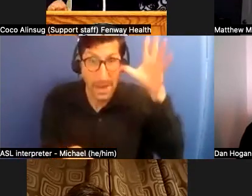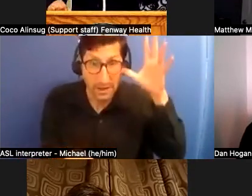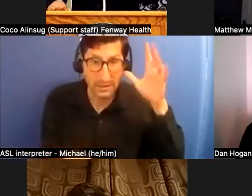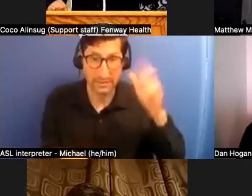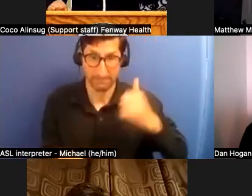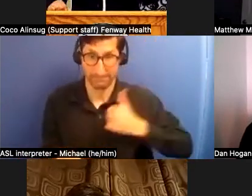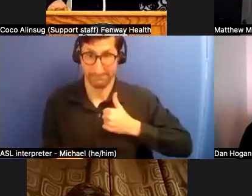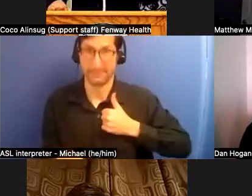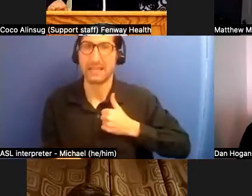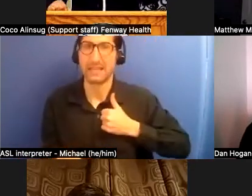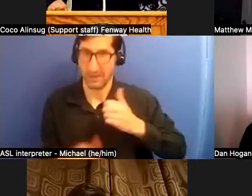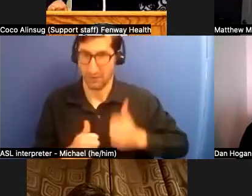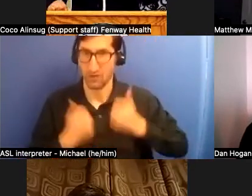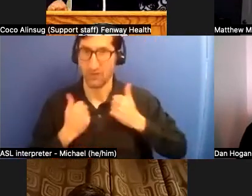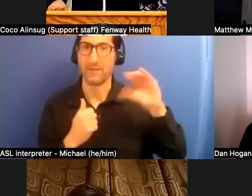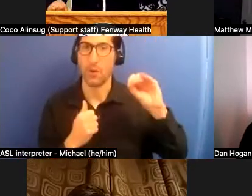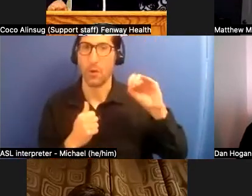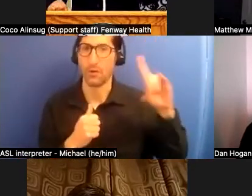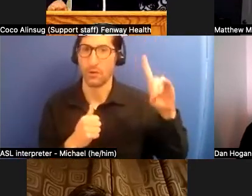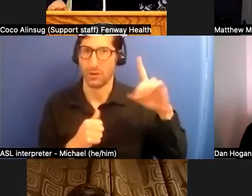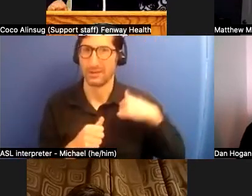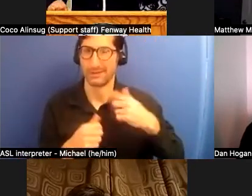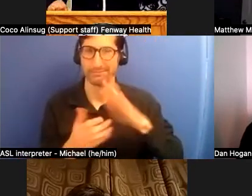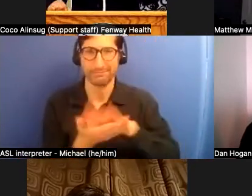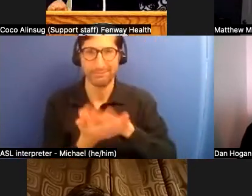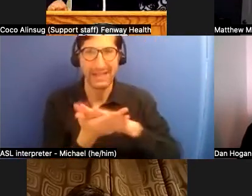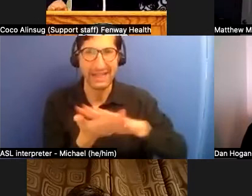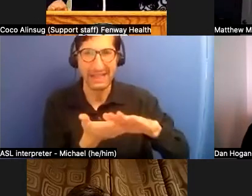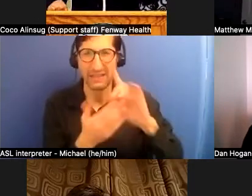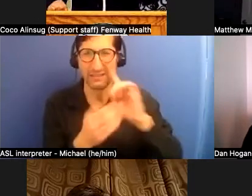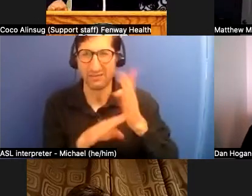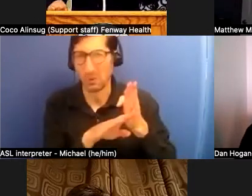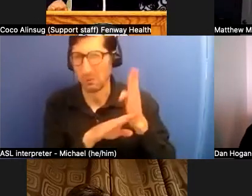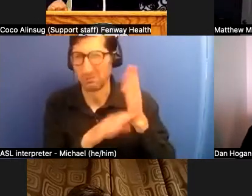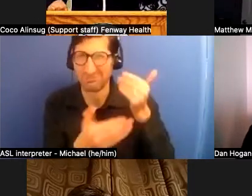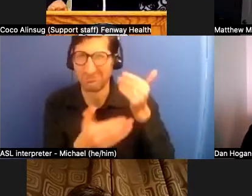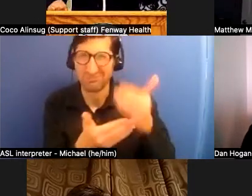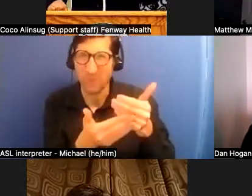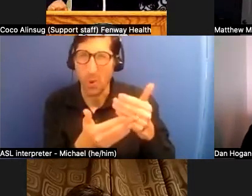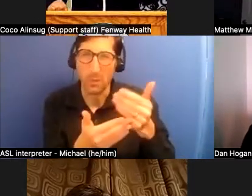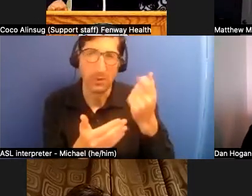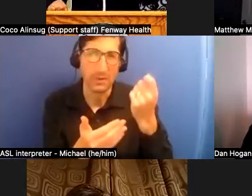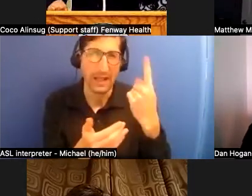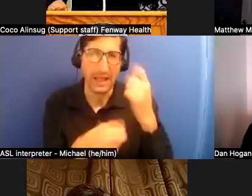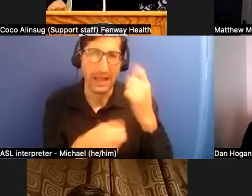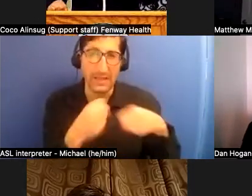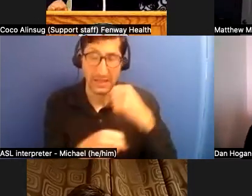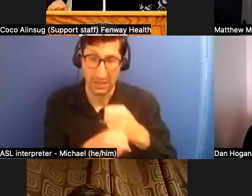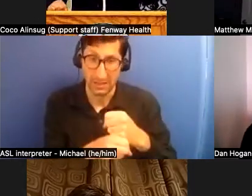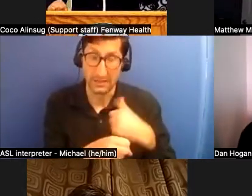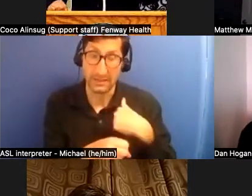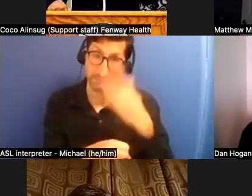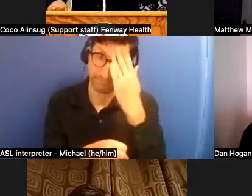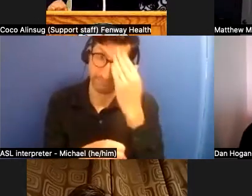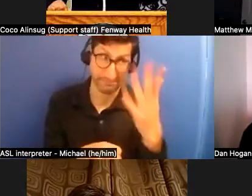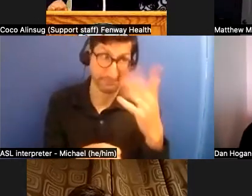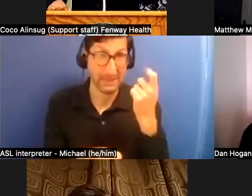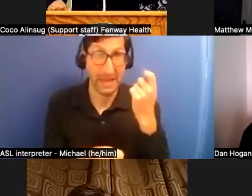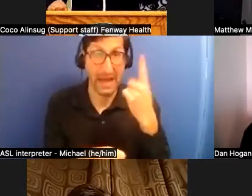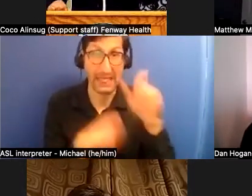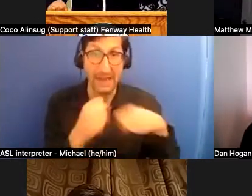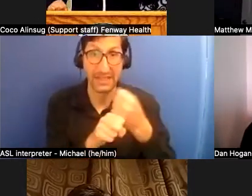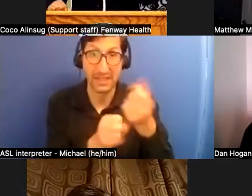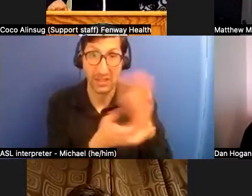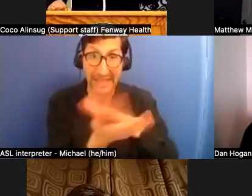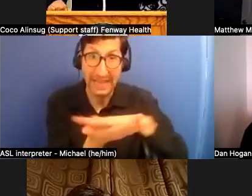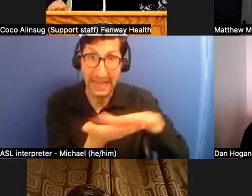long-term recovery. I'm coming up on 11 years. And one thing I can tell you about being in long-term recovery is that when